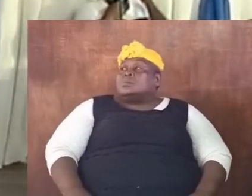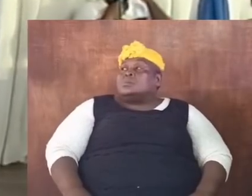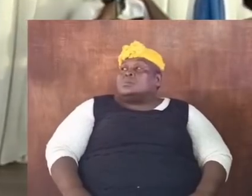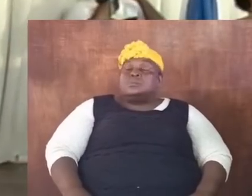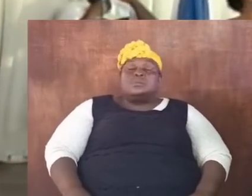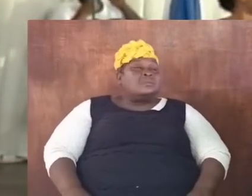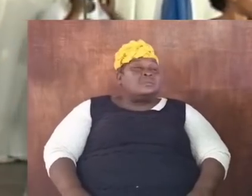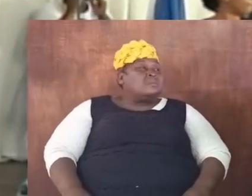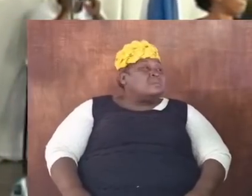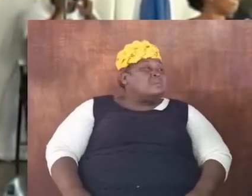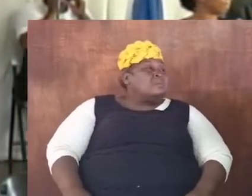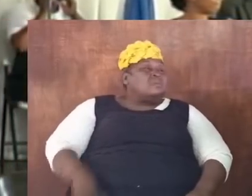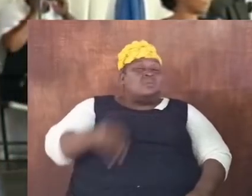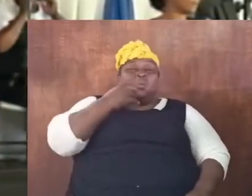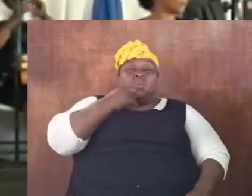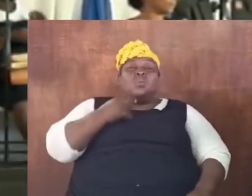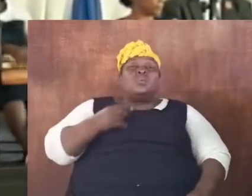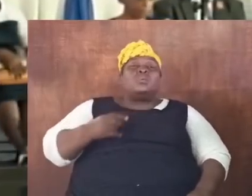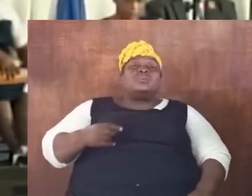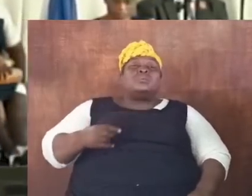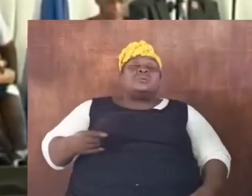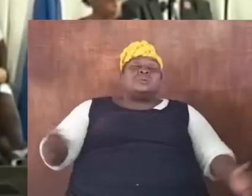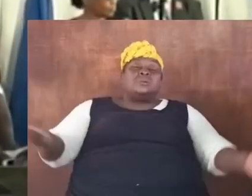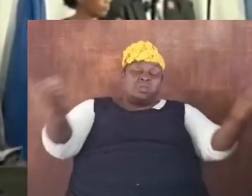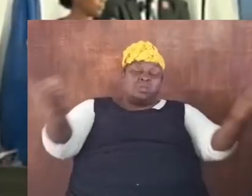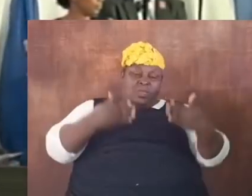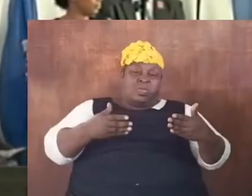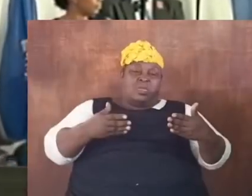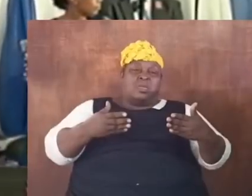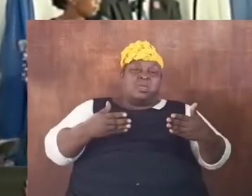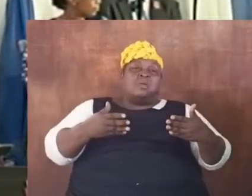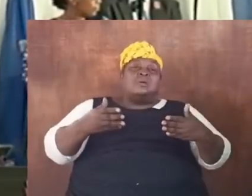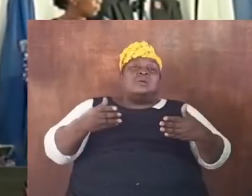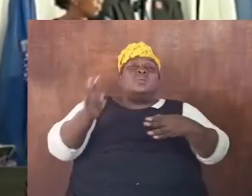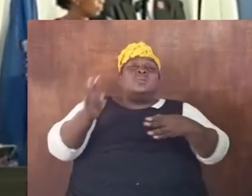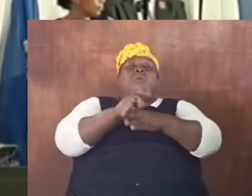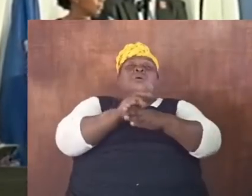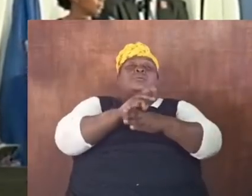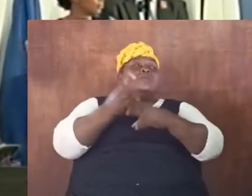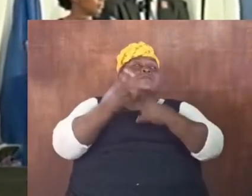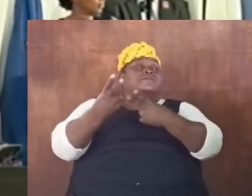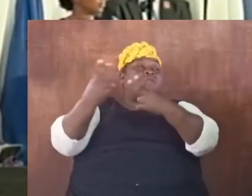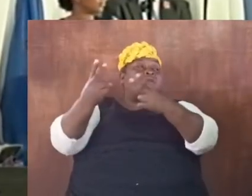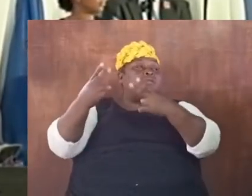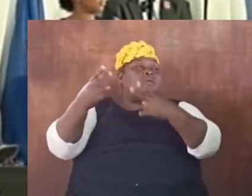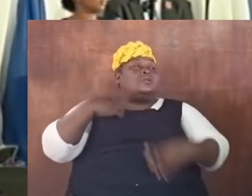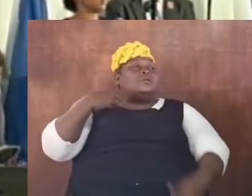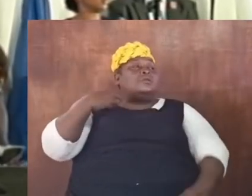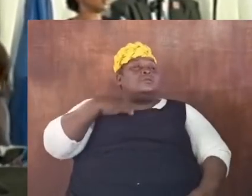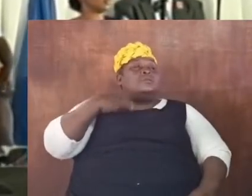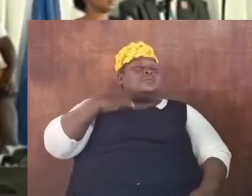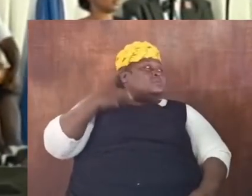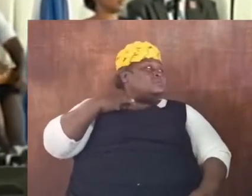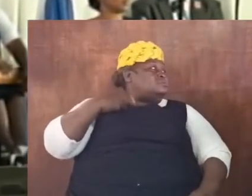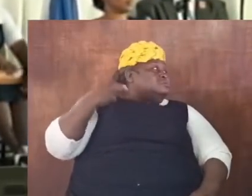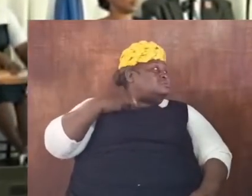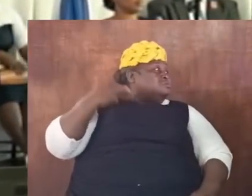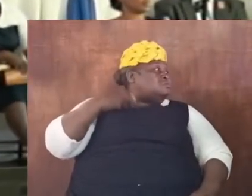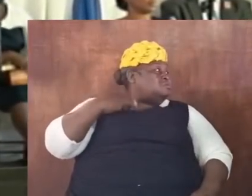Anybody hear me? Who inside here this morning dress for your